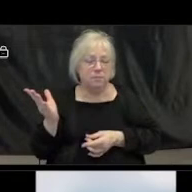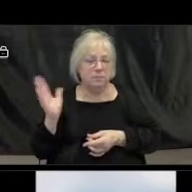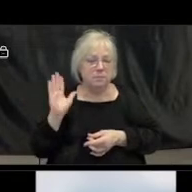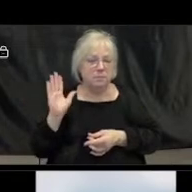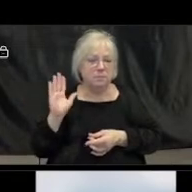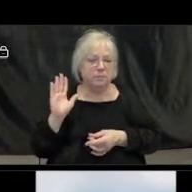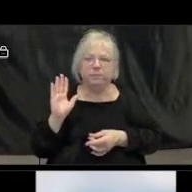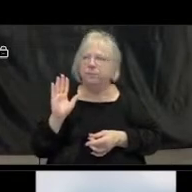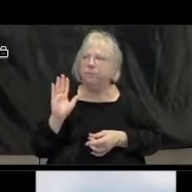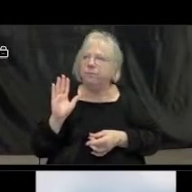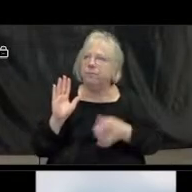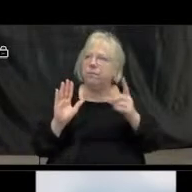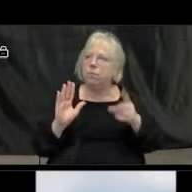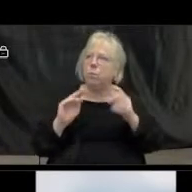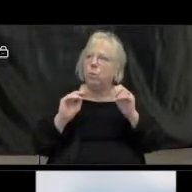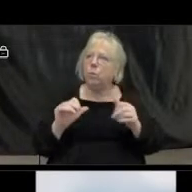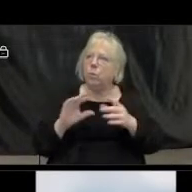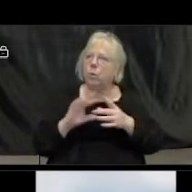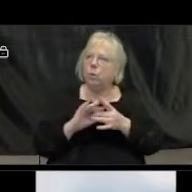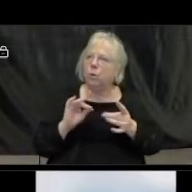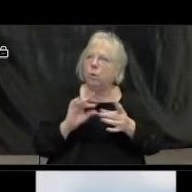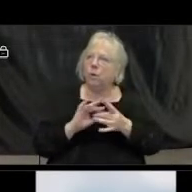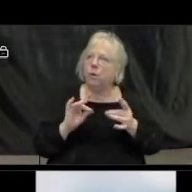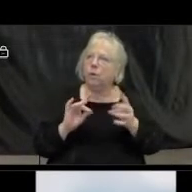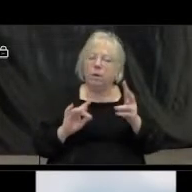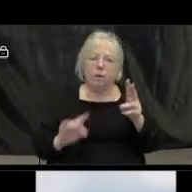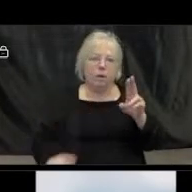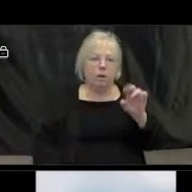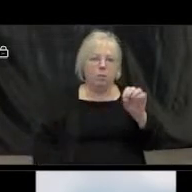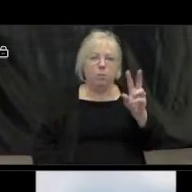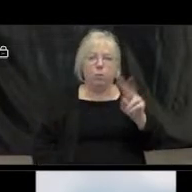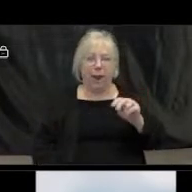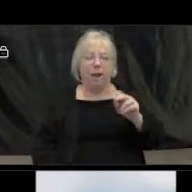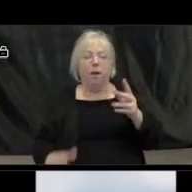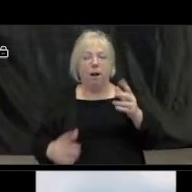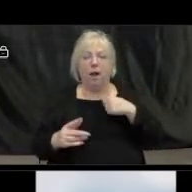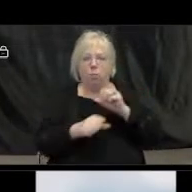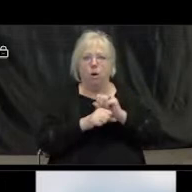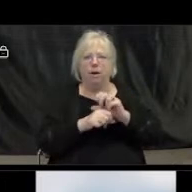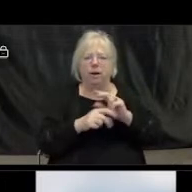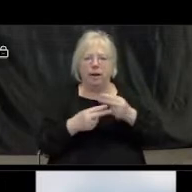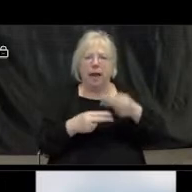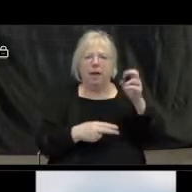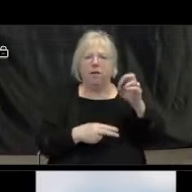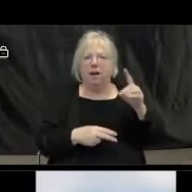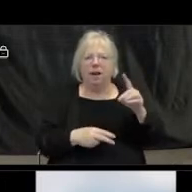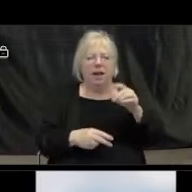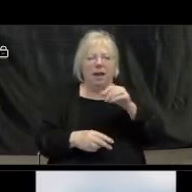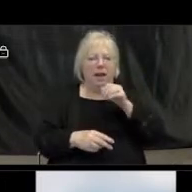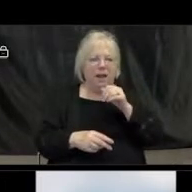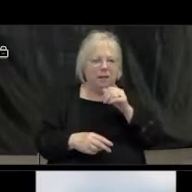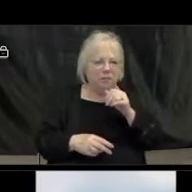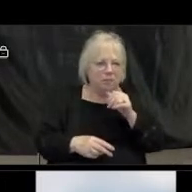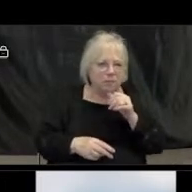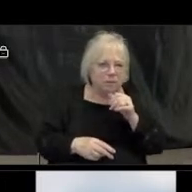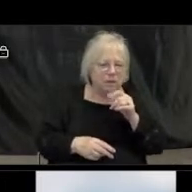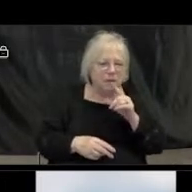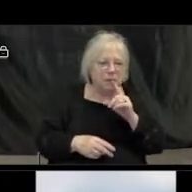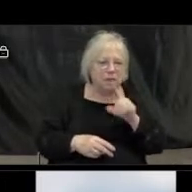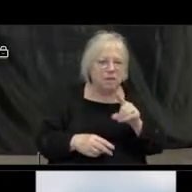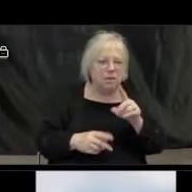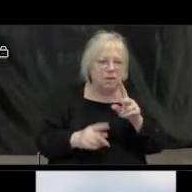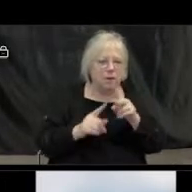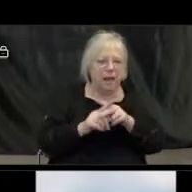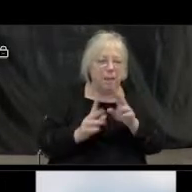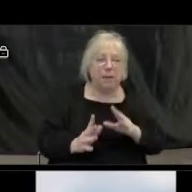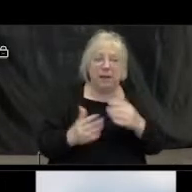Yes. Well, just one quick comment. Having done some work in higher ed, I don't know that it's reasonable to, I don't even know, do the applicants that are here tonight